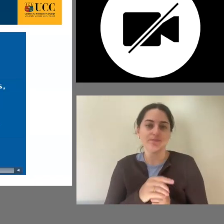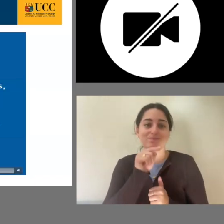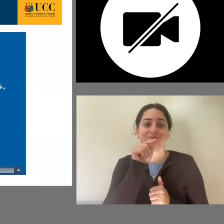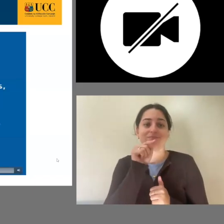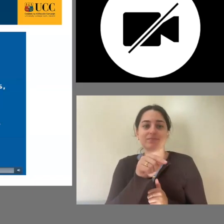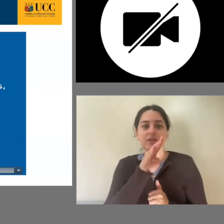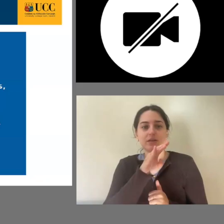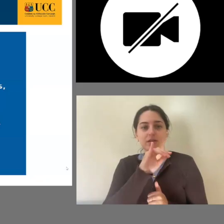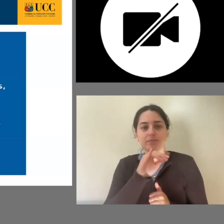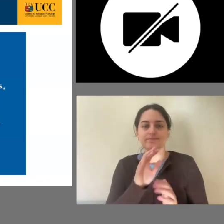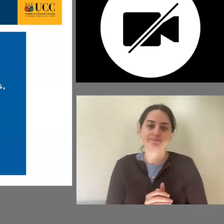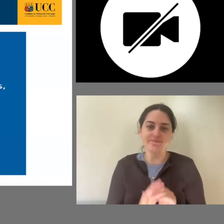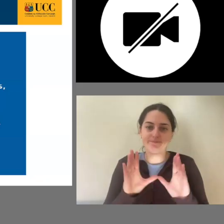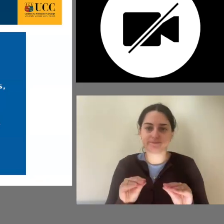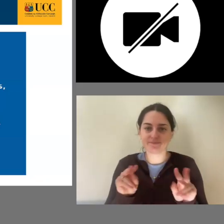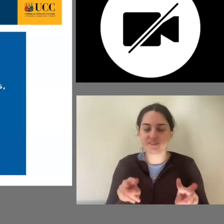Golding, R.